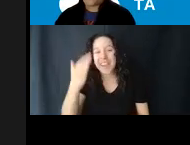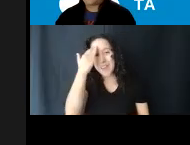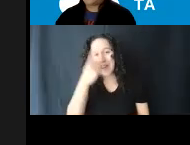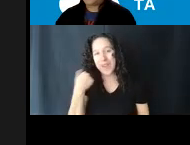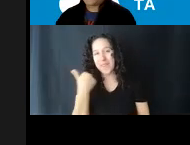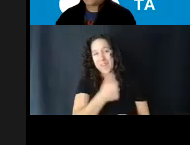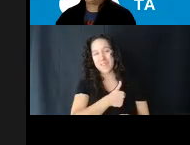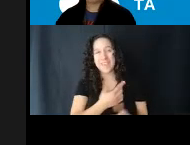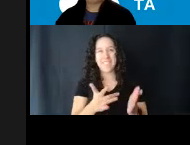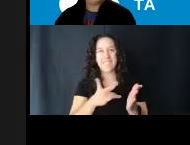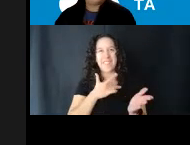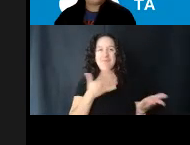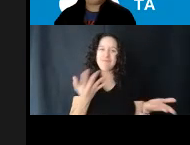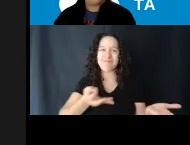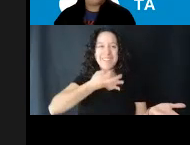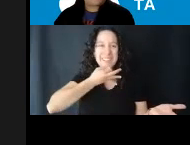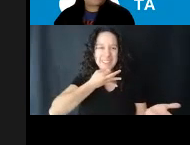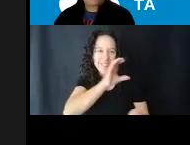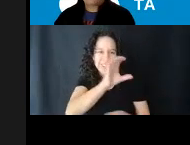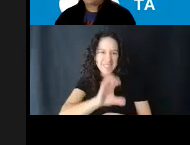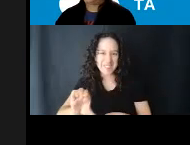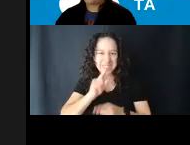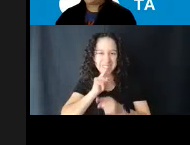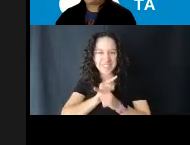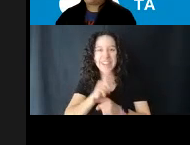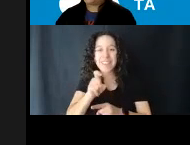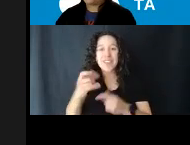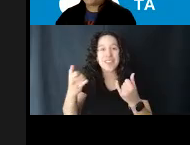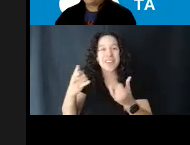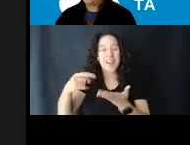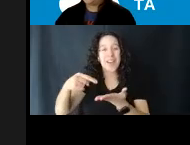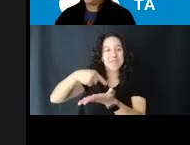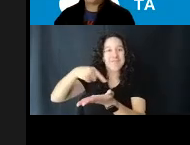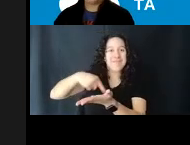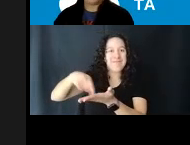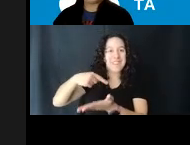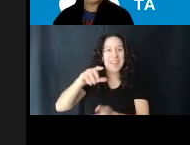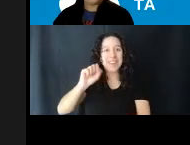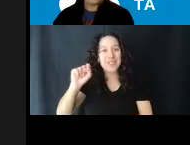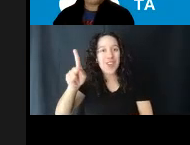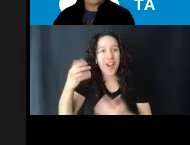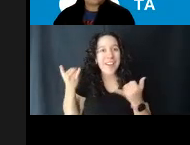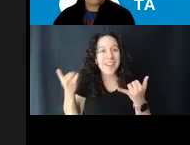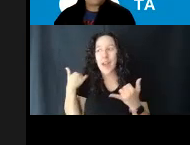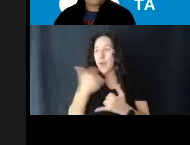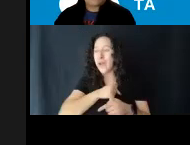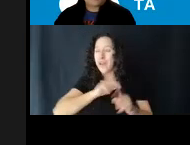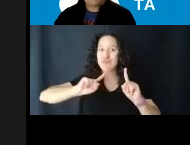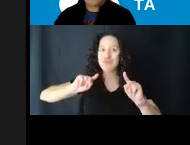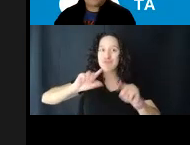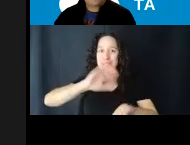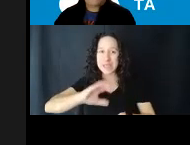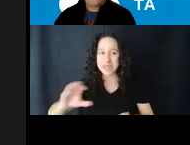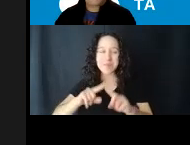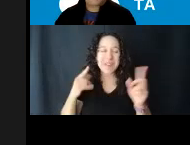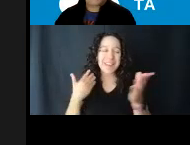Zoom experts by now. I think they should start giving us stock in Zoom since we're on here all so much. But I wanted just to bring a couple